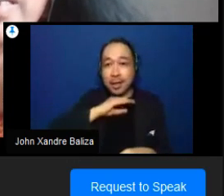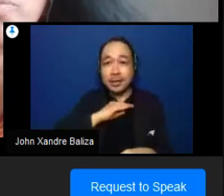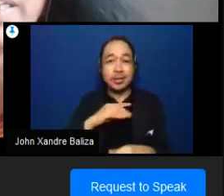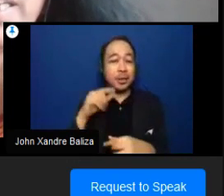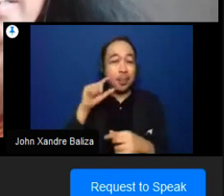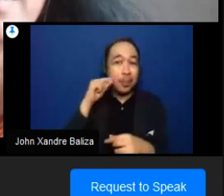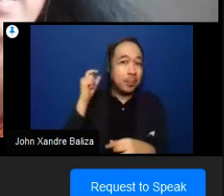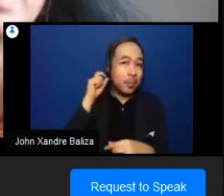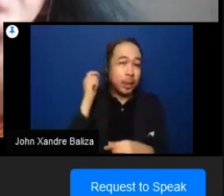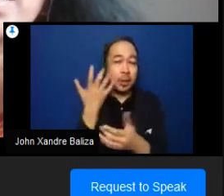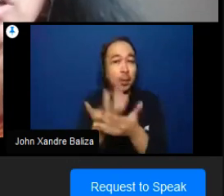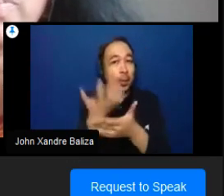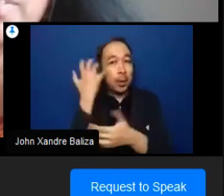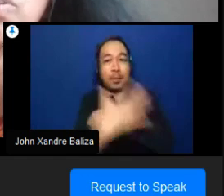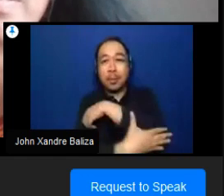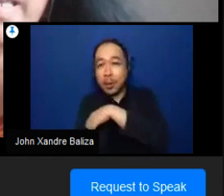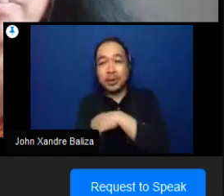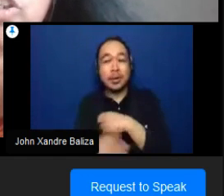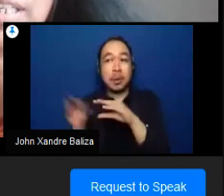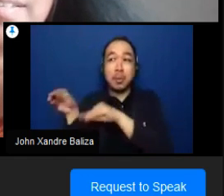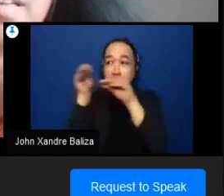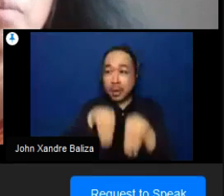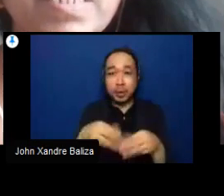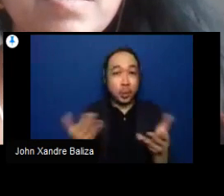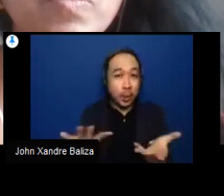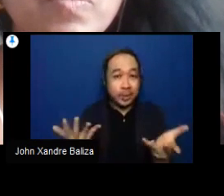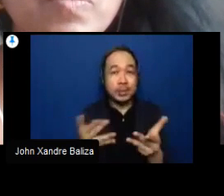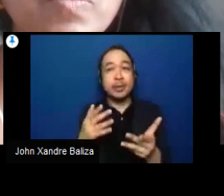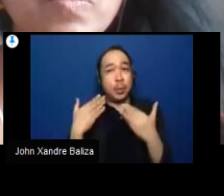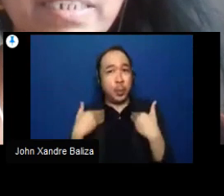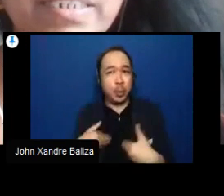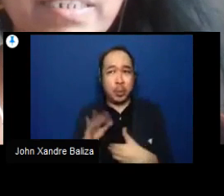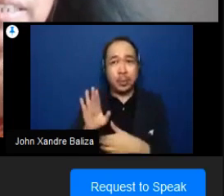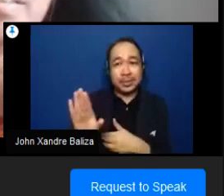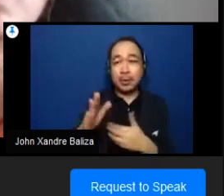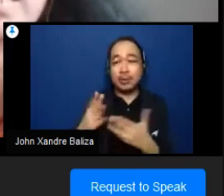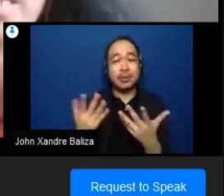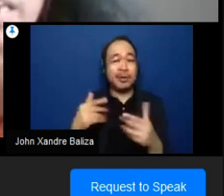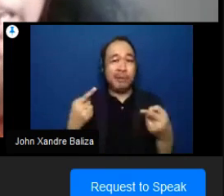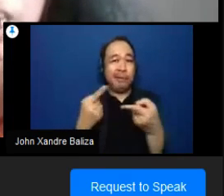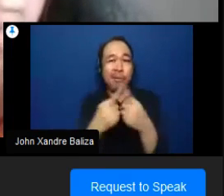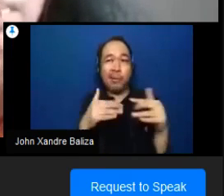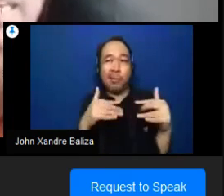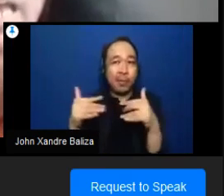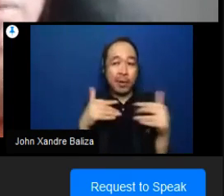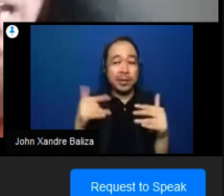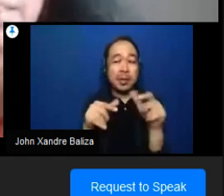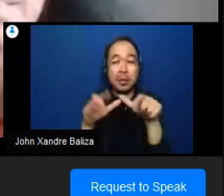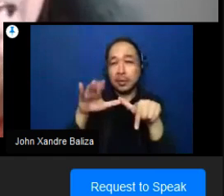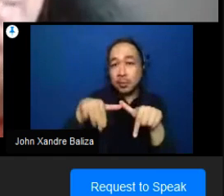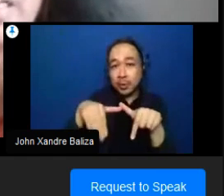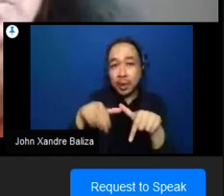status, humanitarian setting, conflict zones and refugees, persons with disabilities, persons with